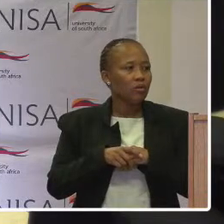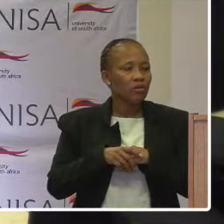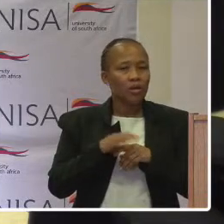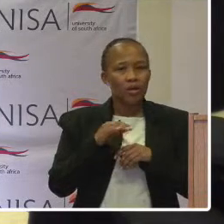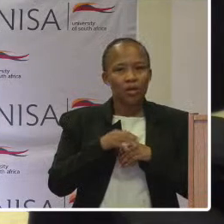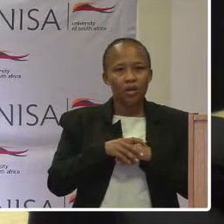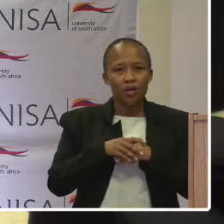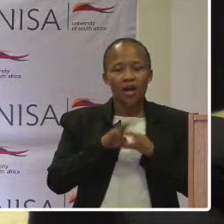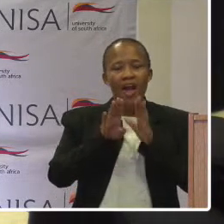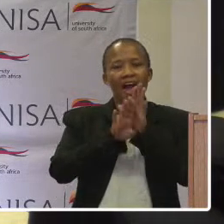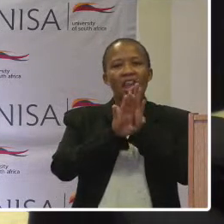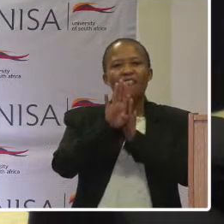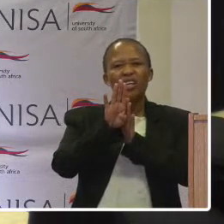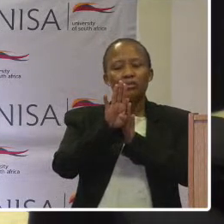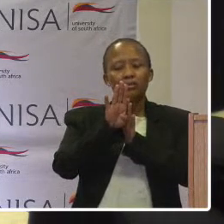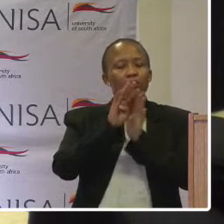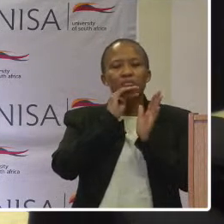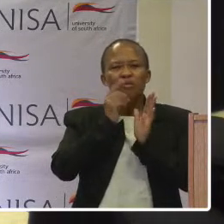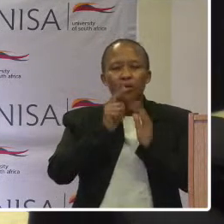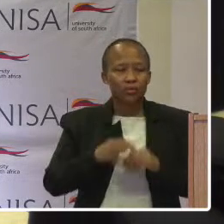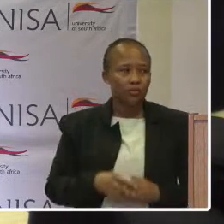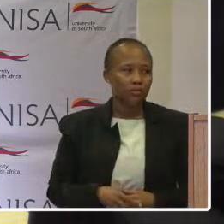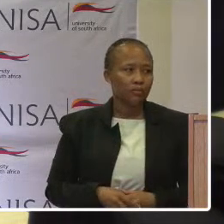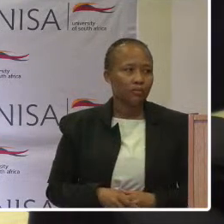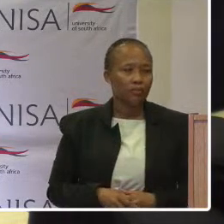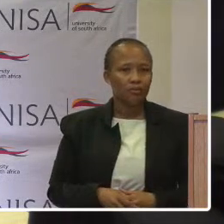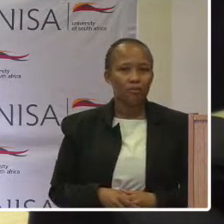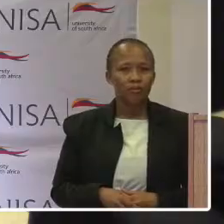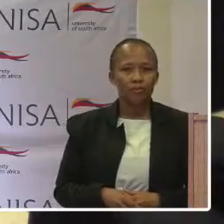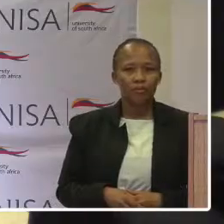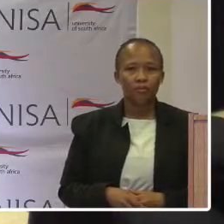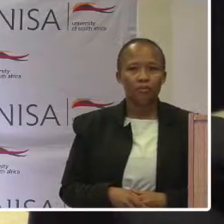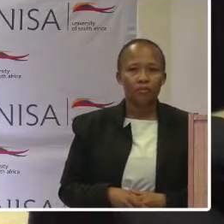To innovate. What is it to innovate something?